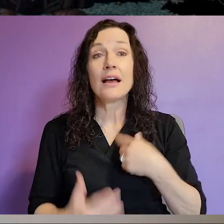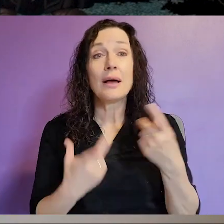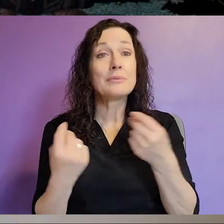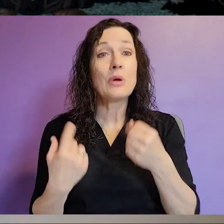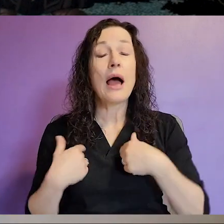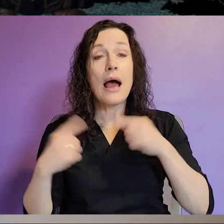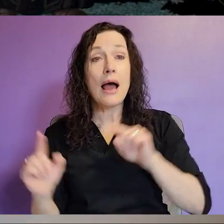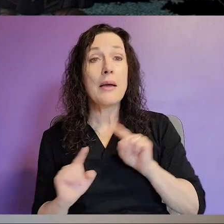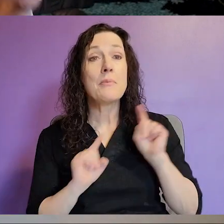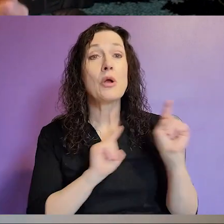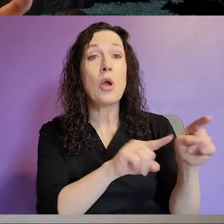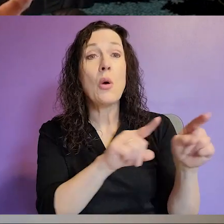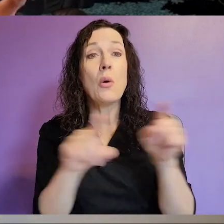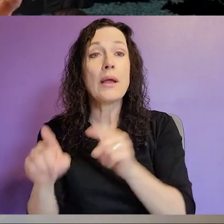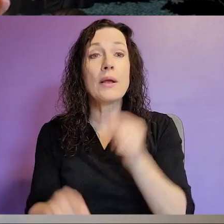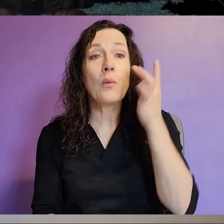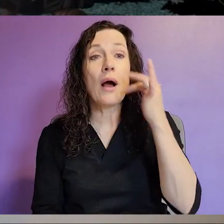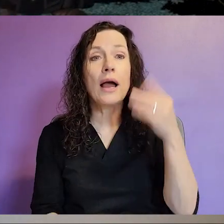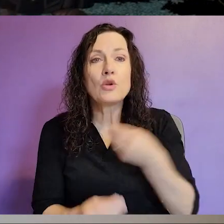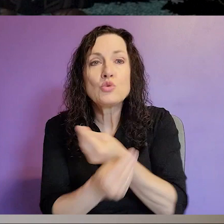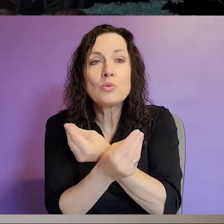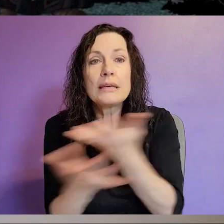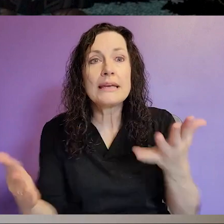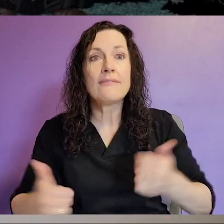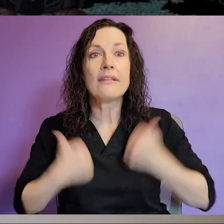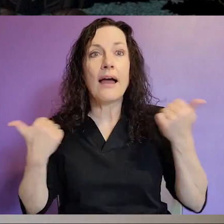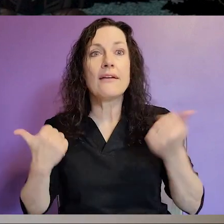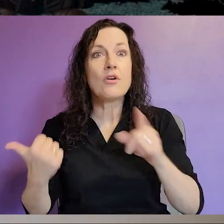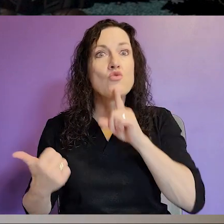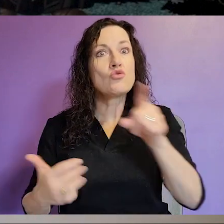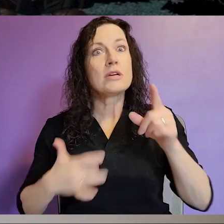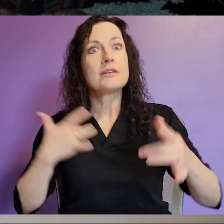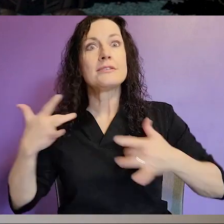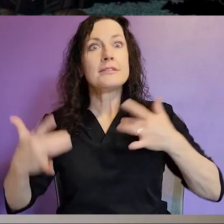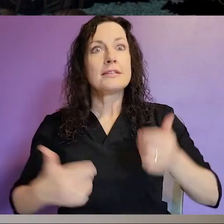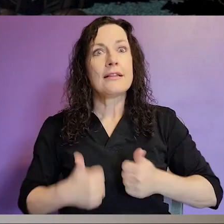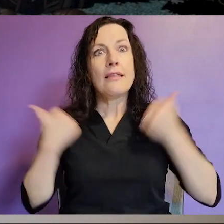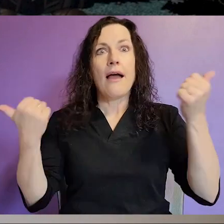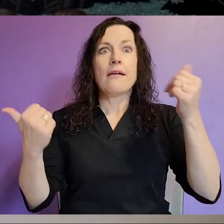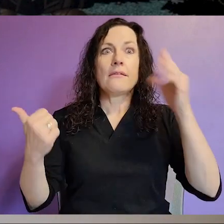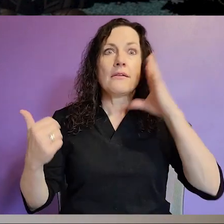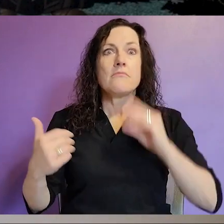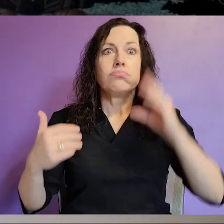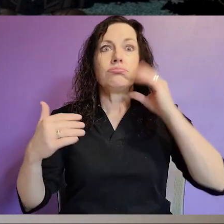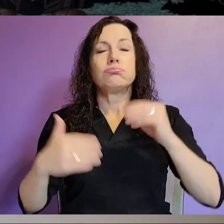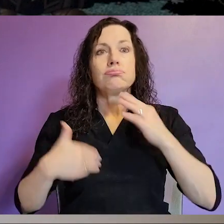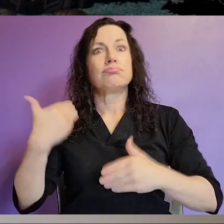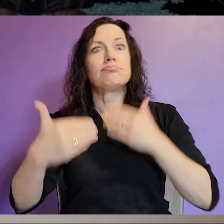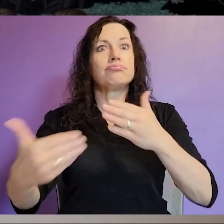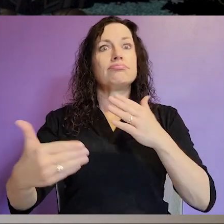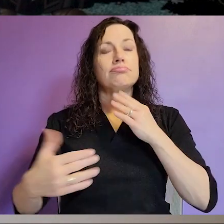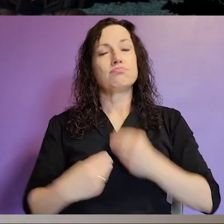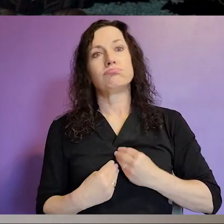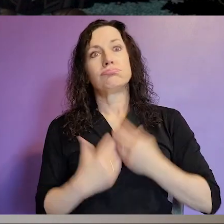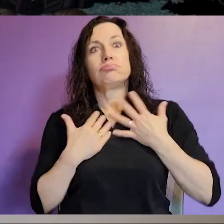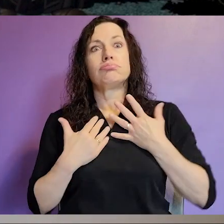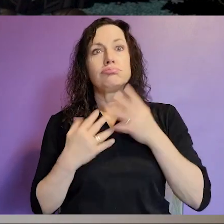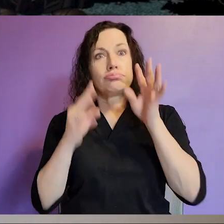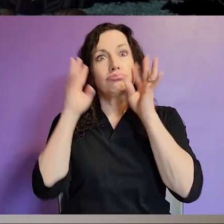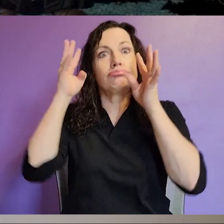saying, I am going that you may have life. And I have come to you that you may have